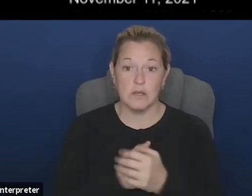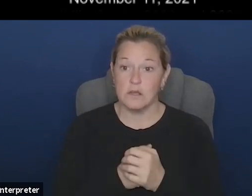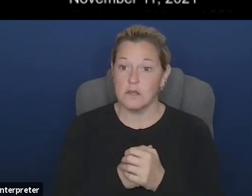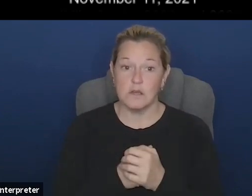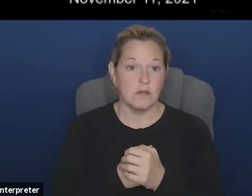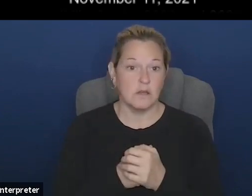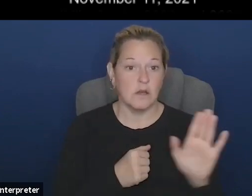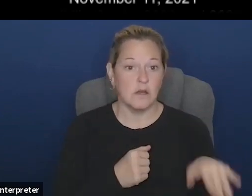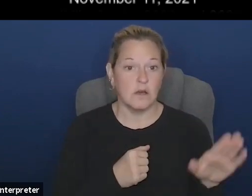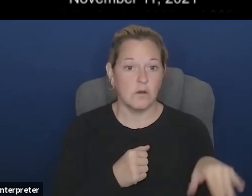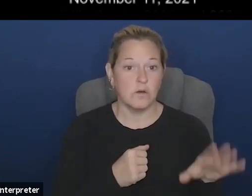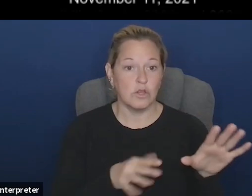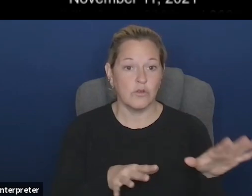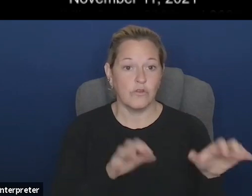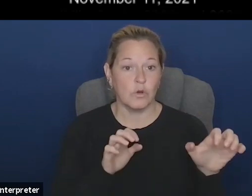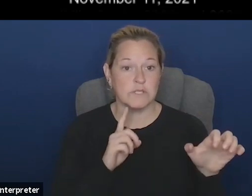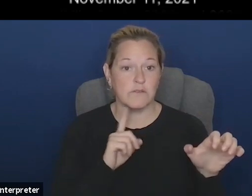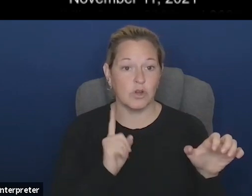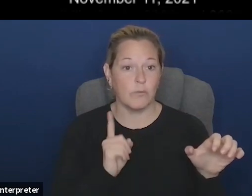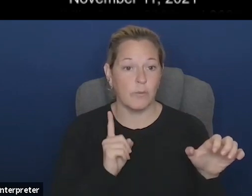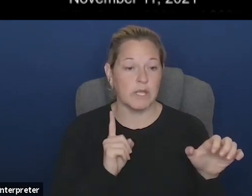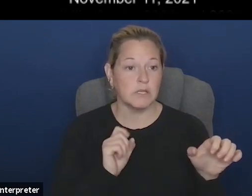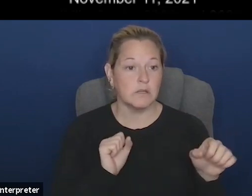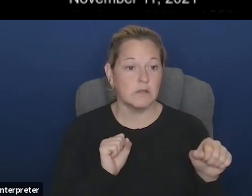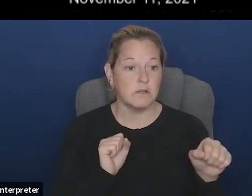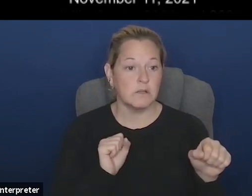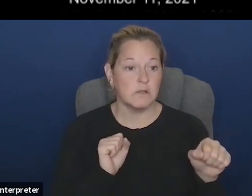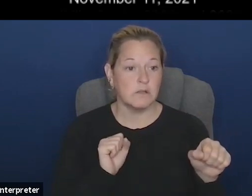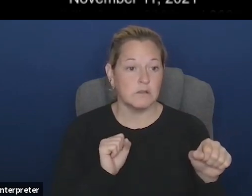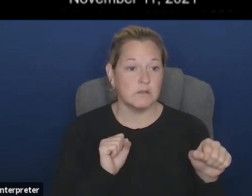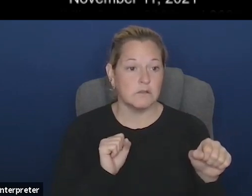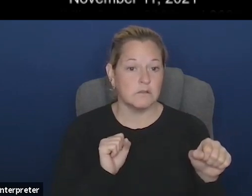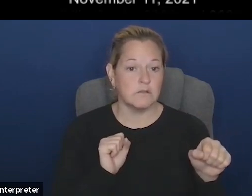Mahadeo, we lost you for a moment. Your sound just cut out for us.